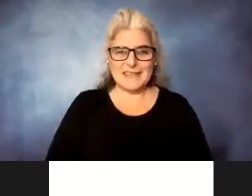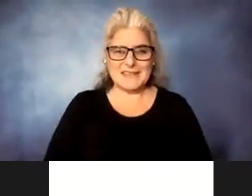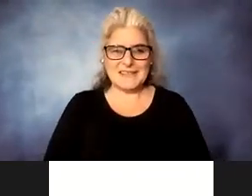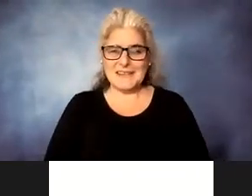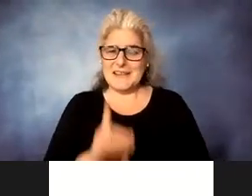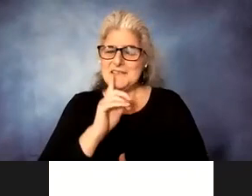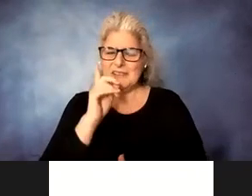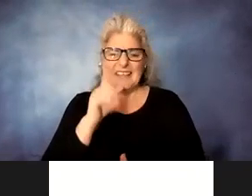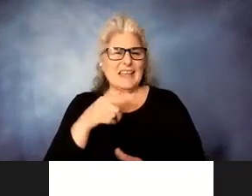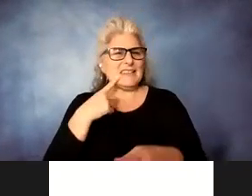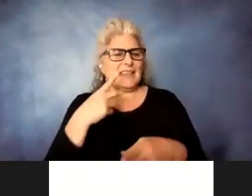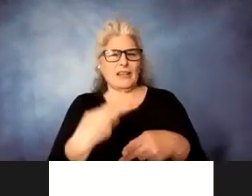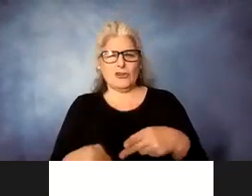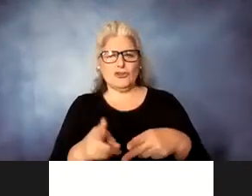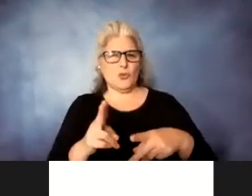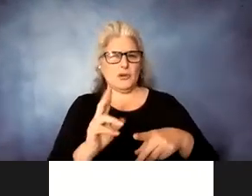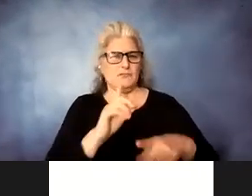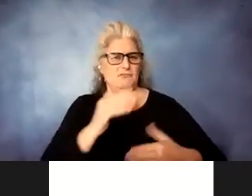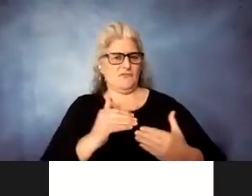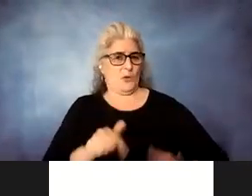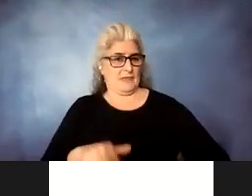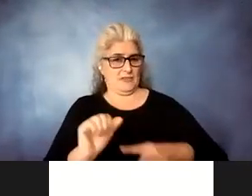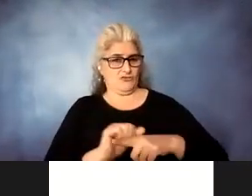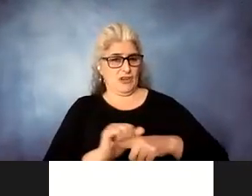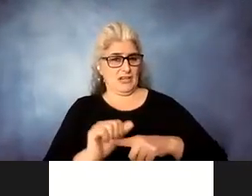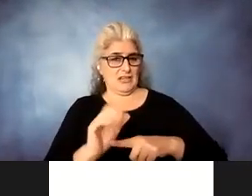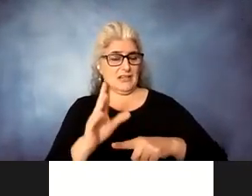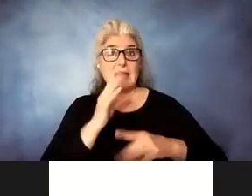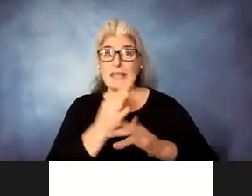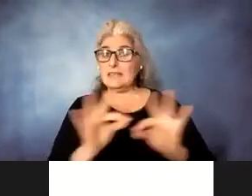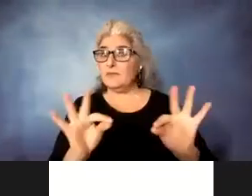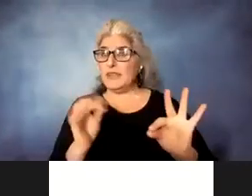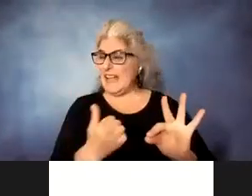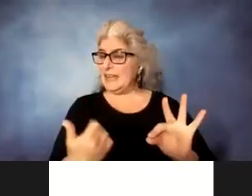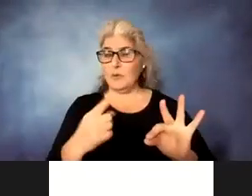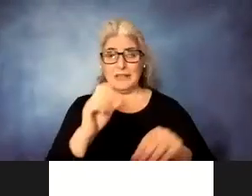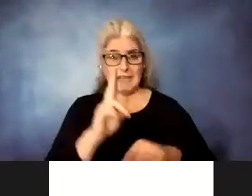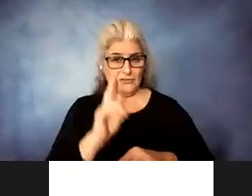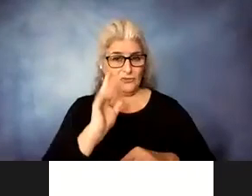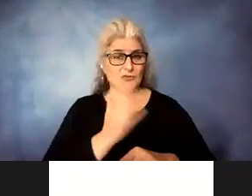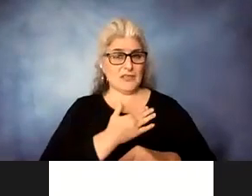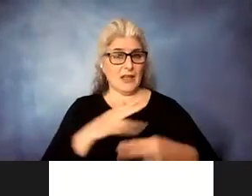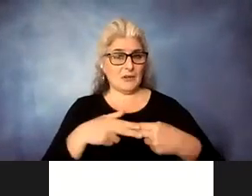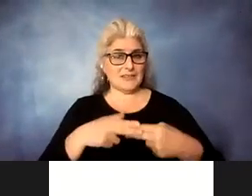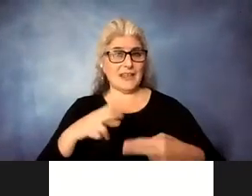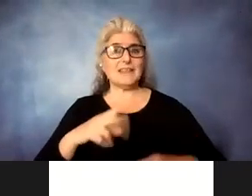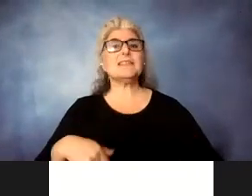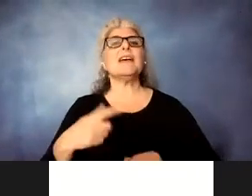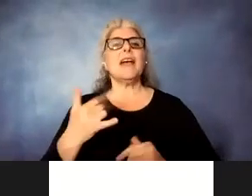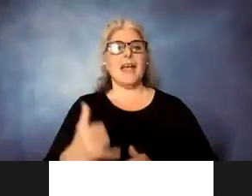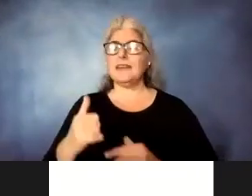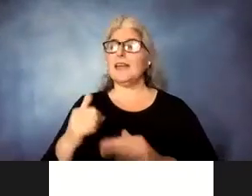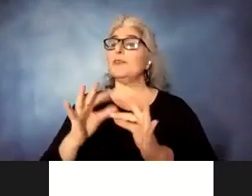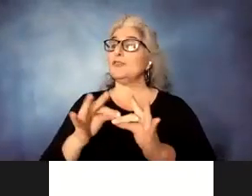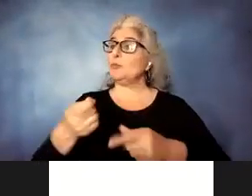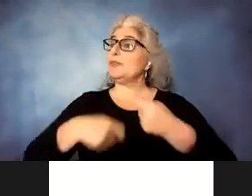version of this training that you can use. It's free for use, everyone can use it. And you can use our slides to create your